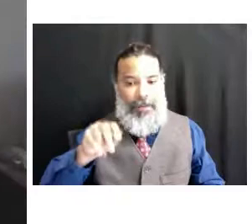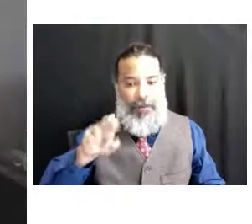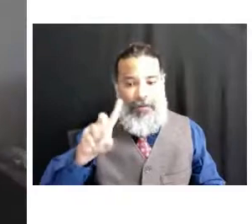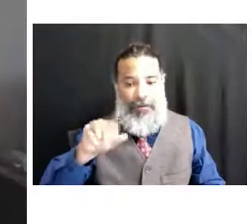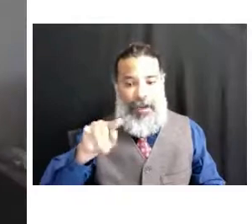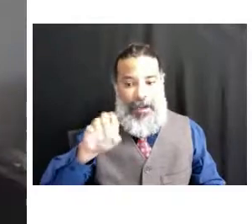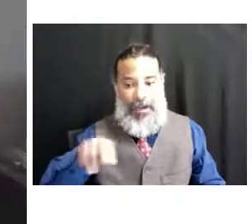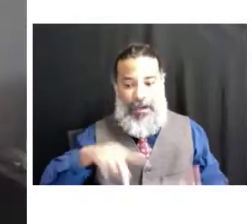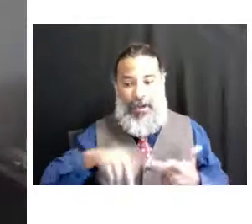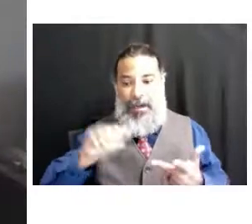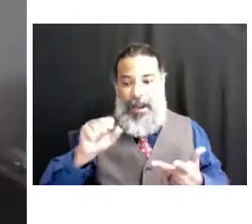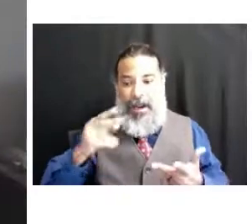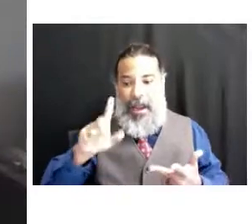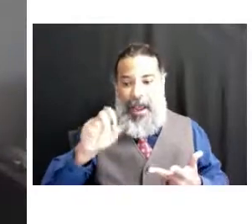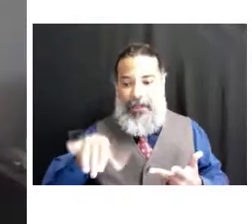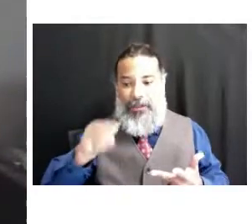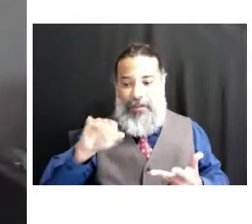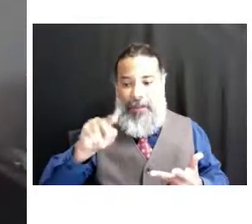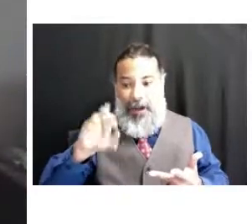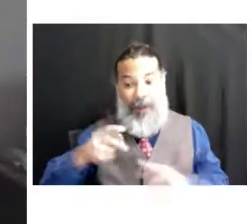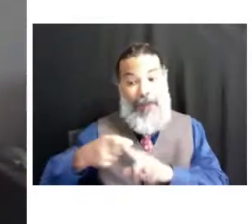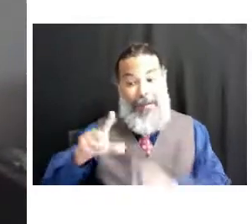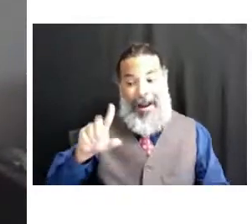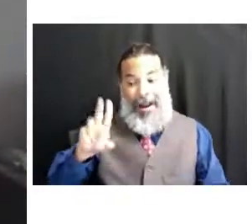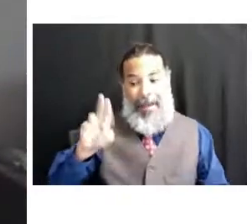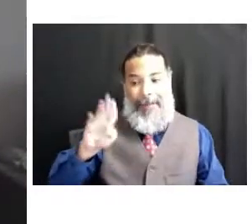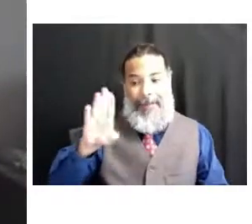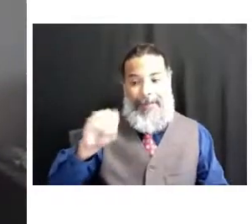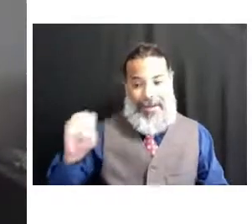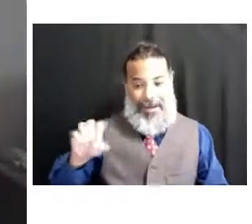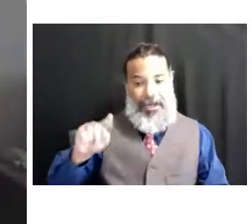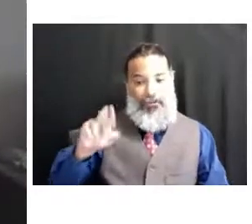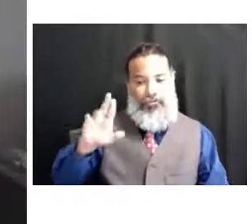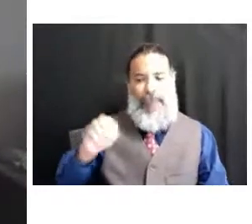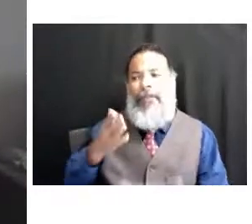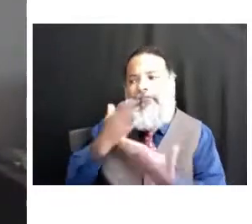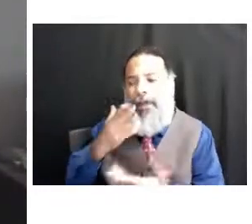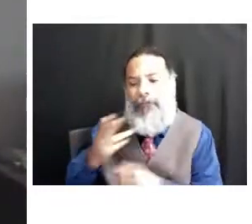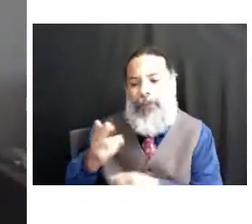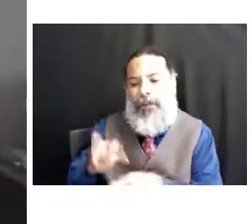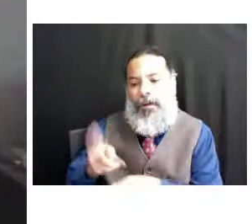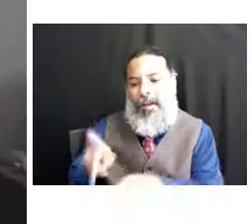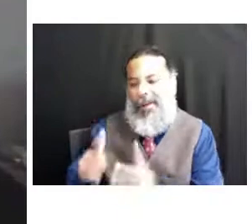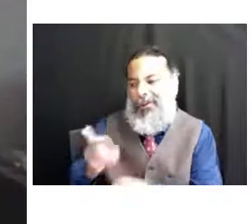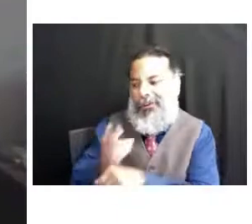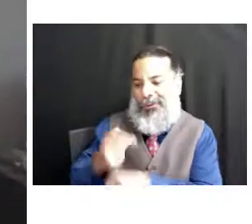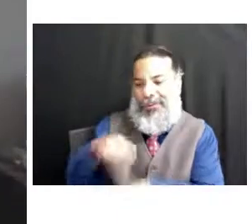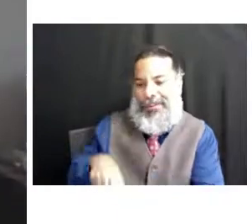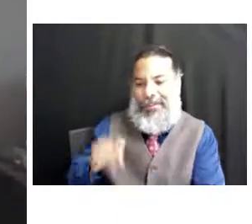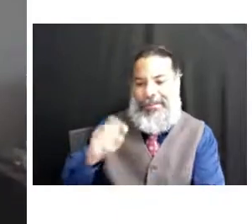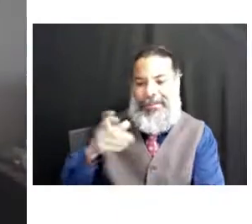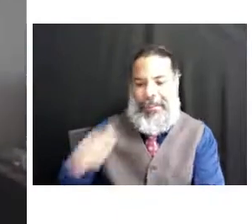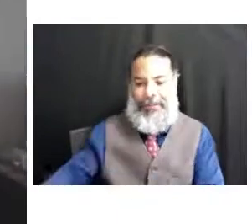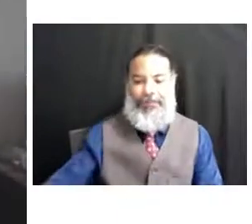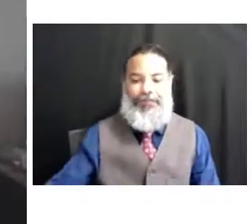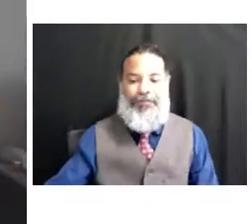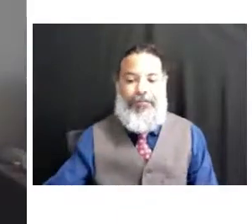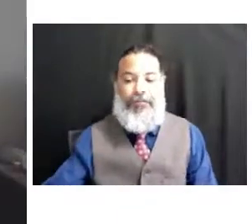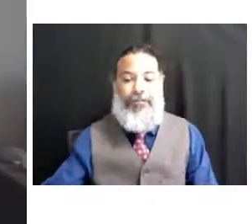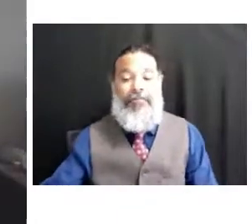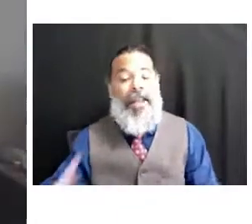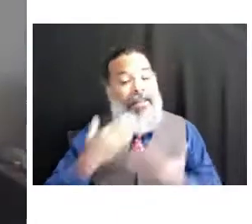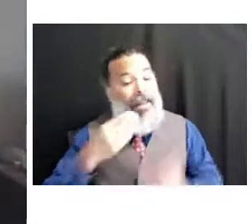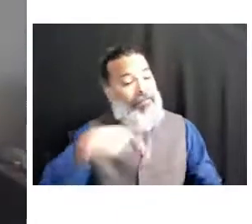and Ashley Minner of the Lumbee tribe, and offer our thanks for the use of this text. I also want to thank the staff of the Peale who